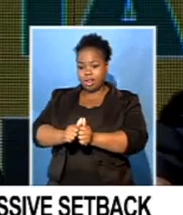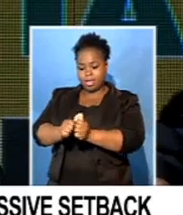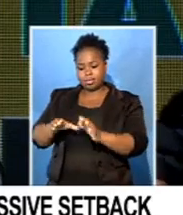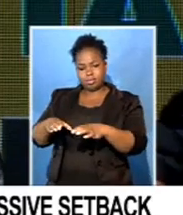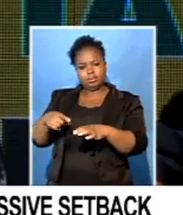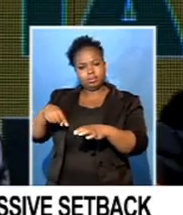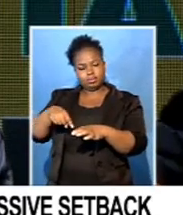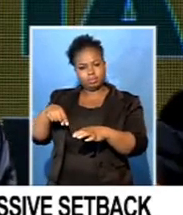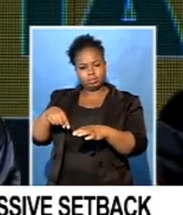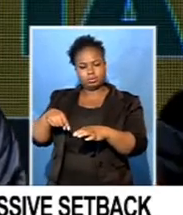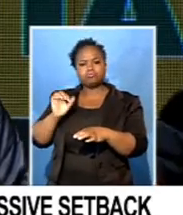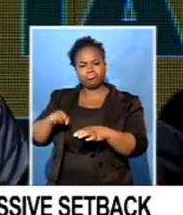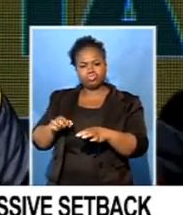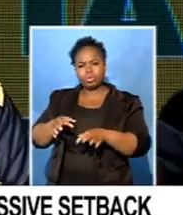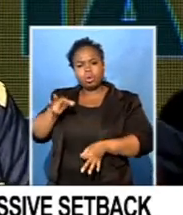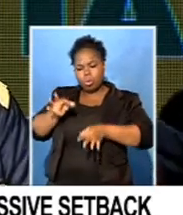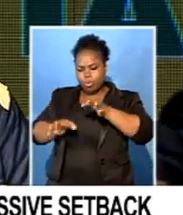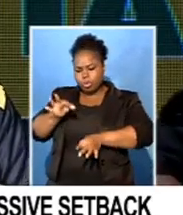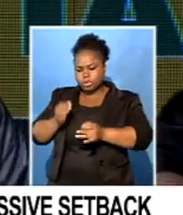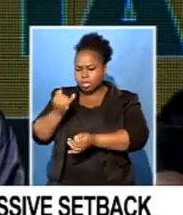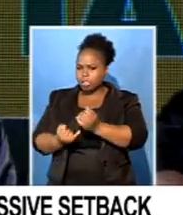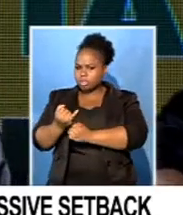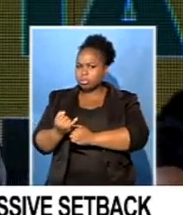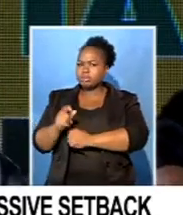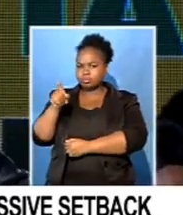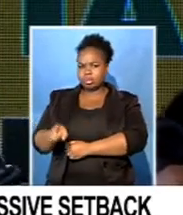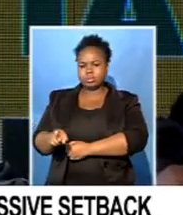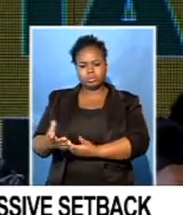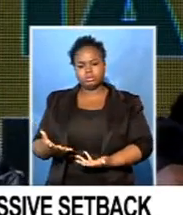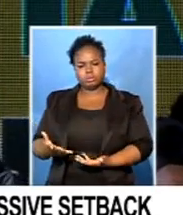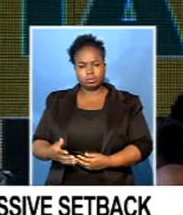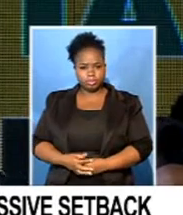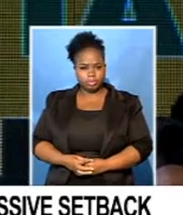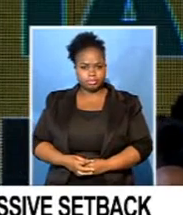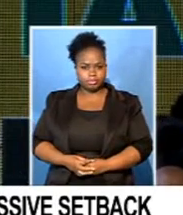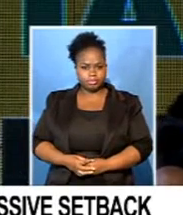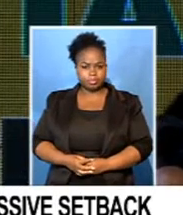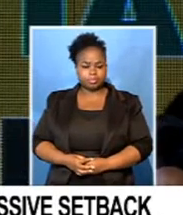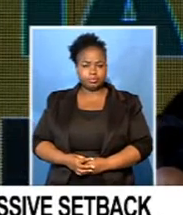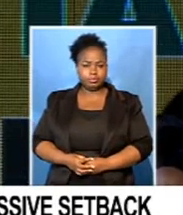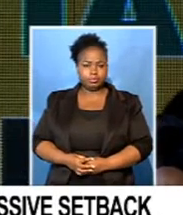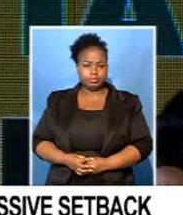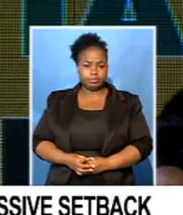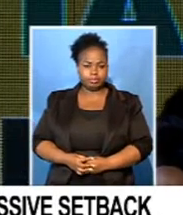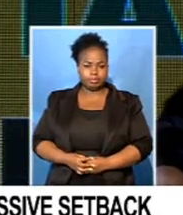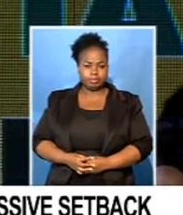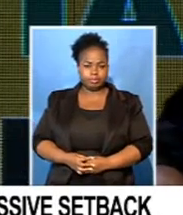component enjoys political independence from the other.